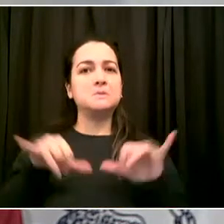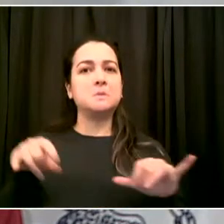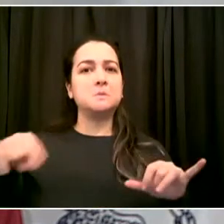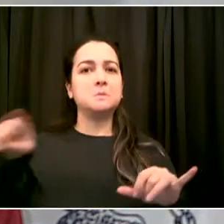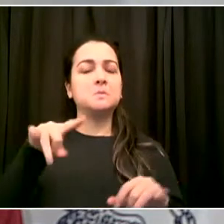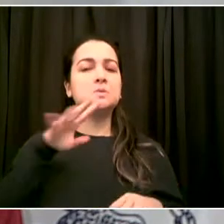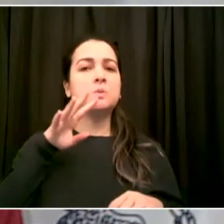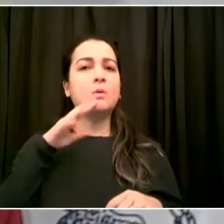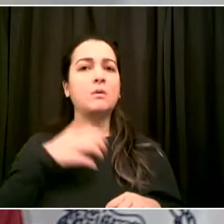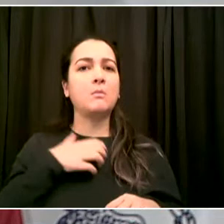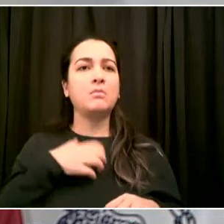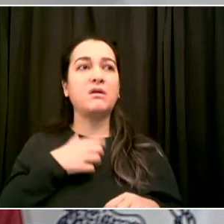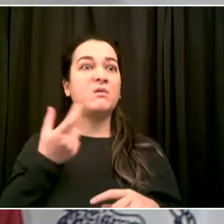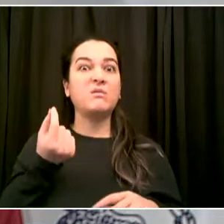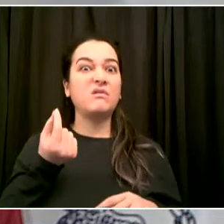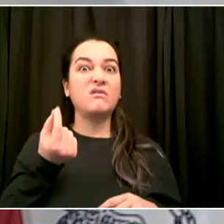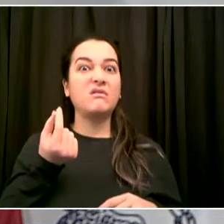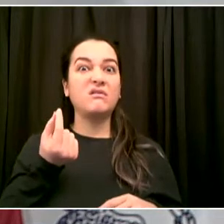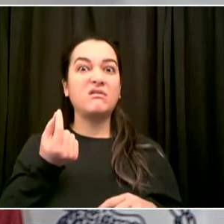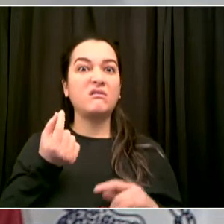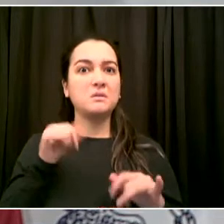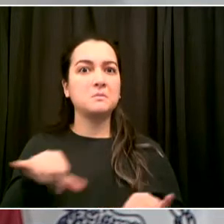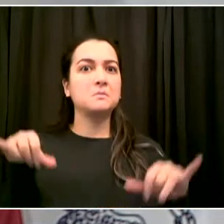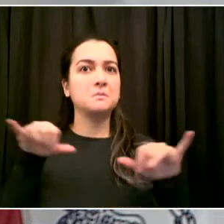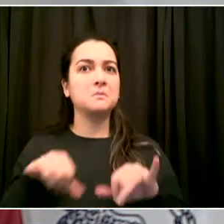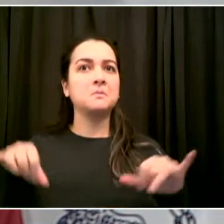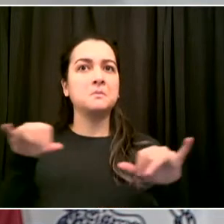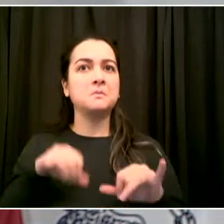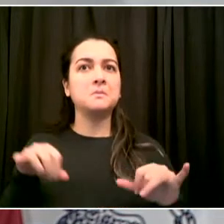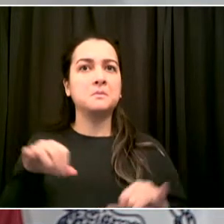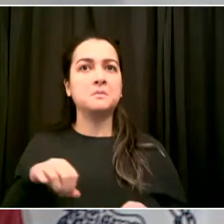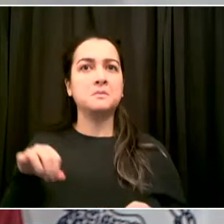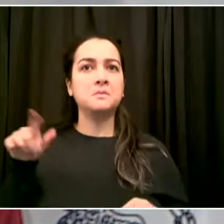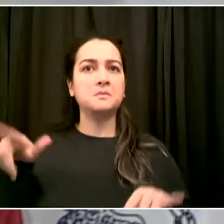prohibitive to them. A lot of people can't get through on the internet.